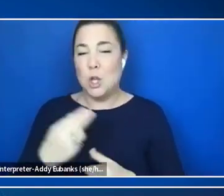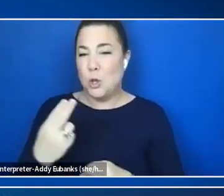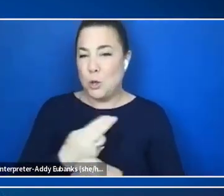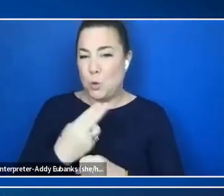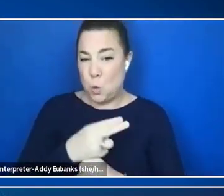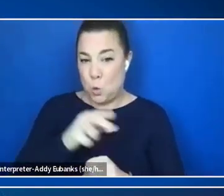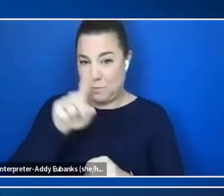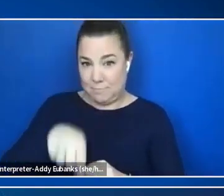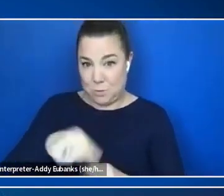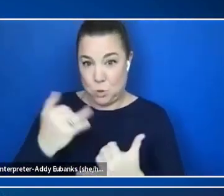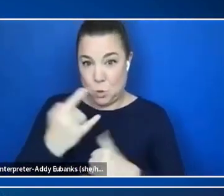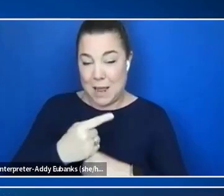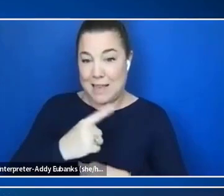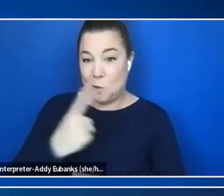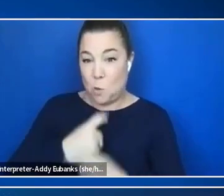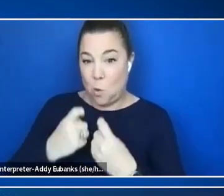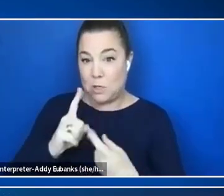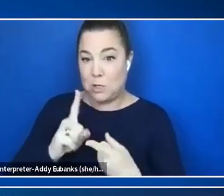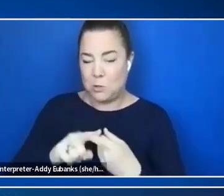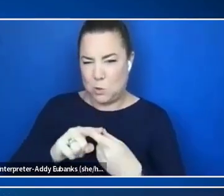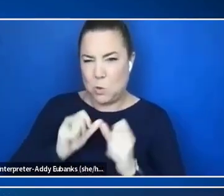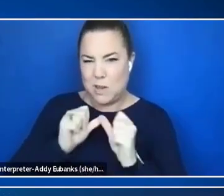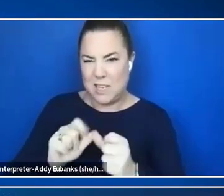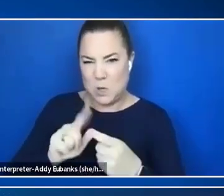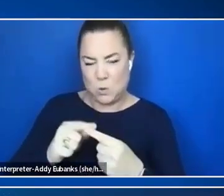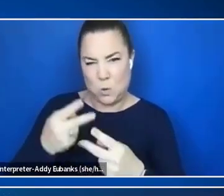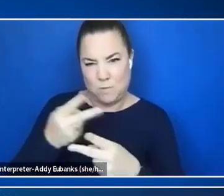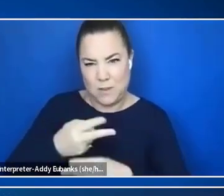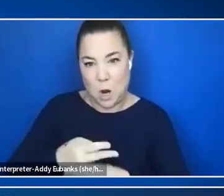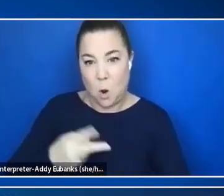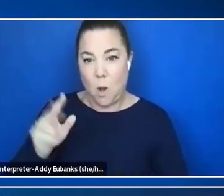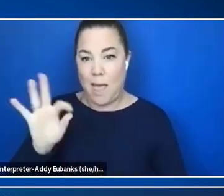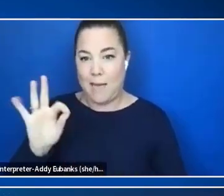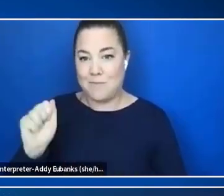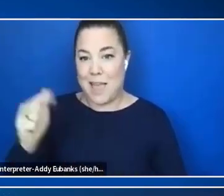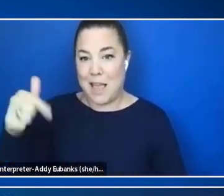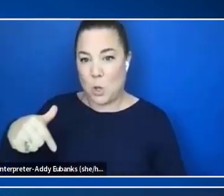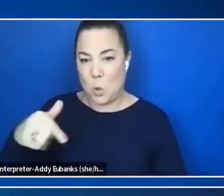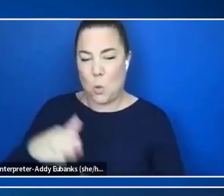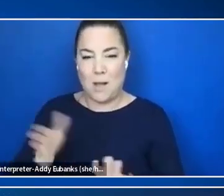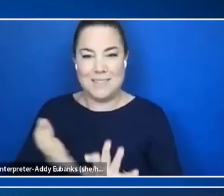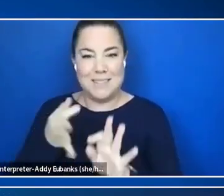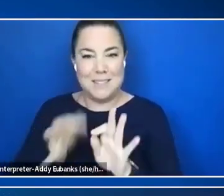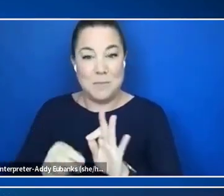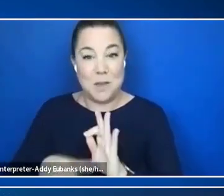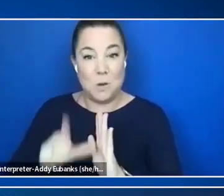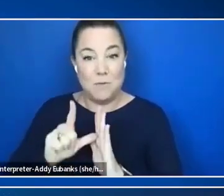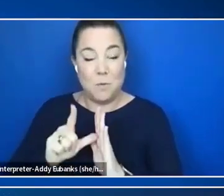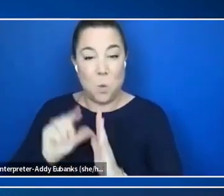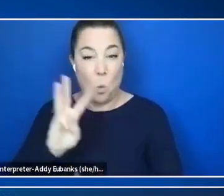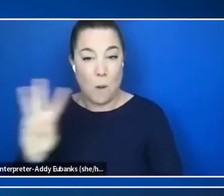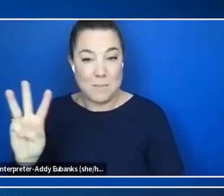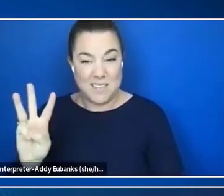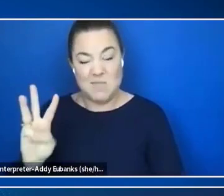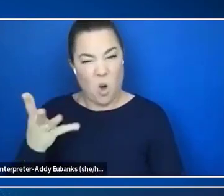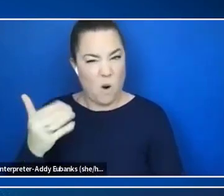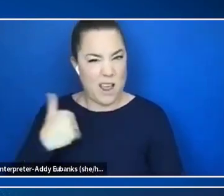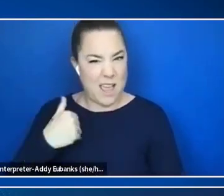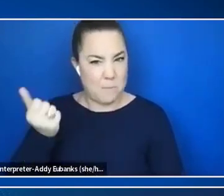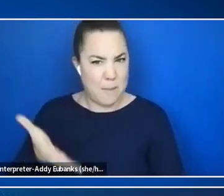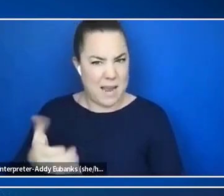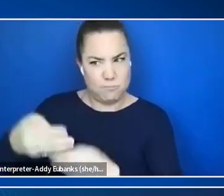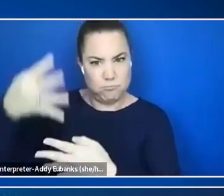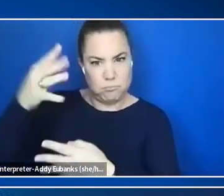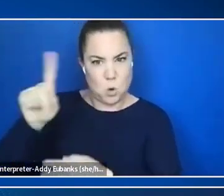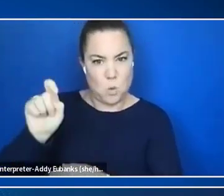we received today to continue to flesh out the FAQs that are on the Simplified Review website. We have quite a number there already that you're welcome to